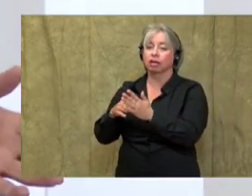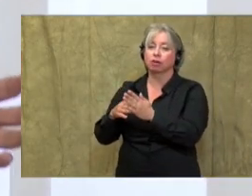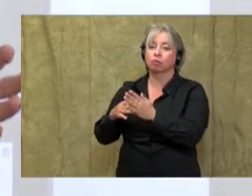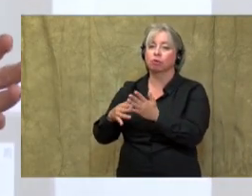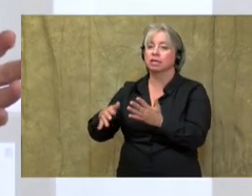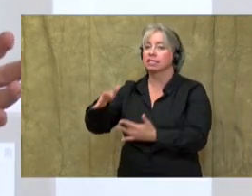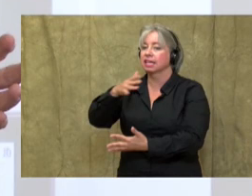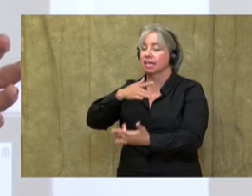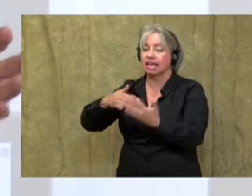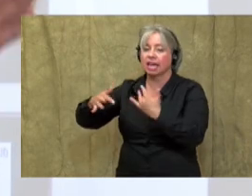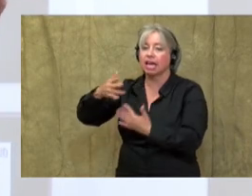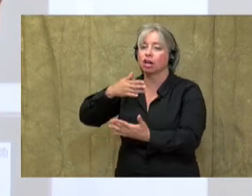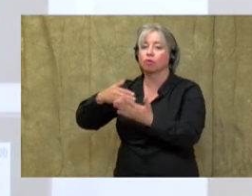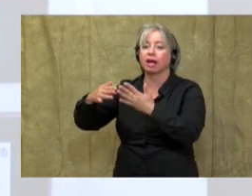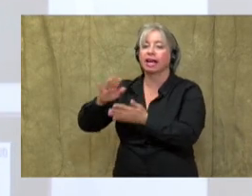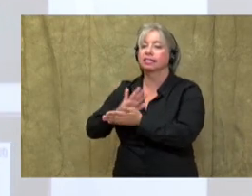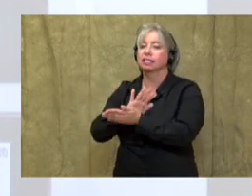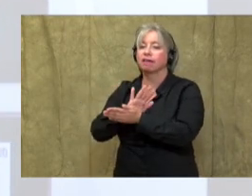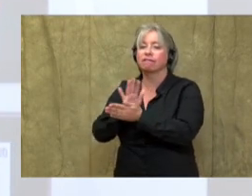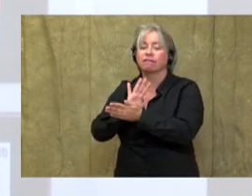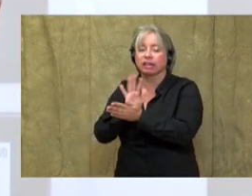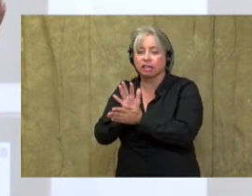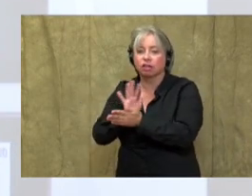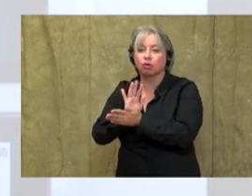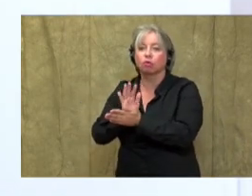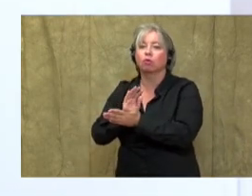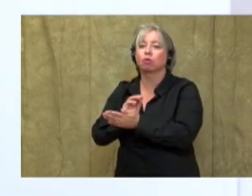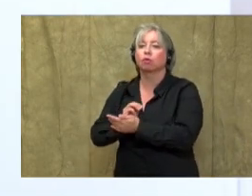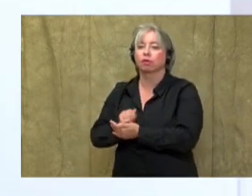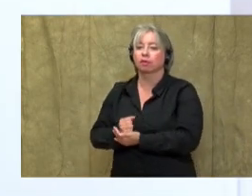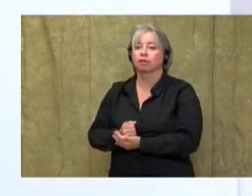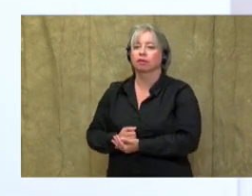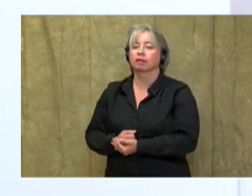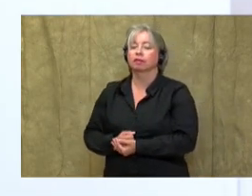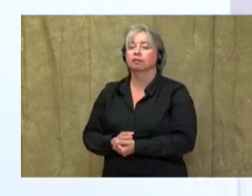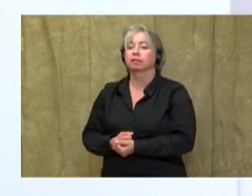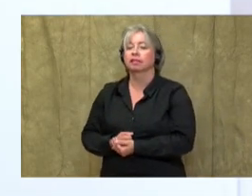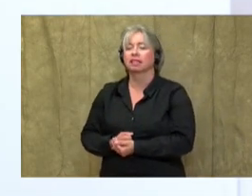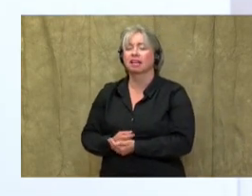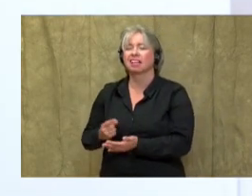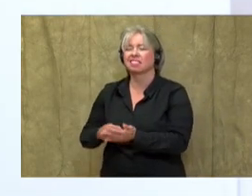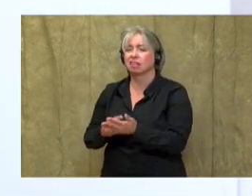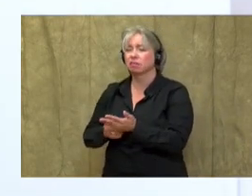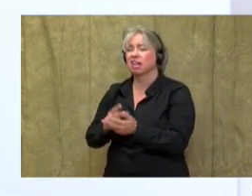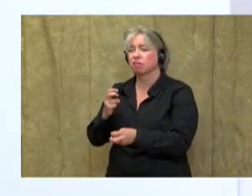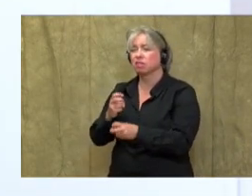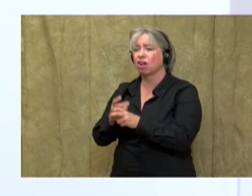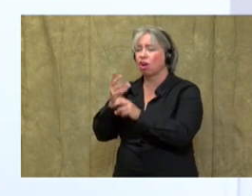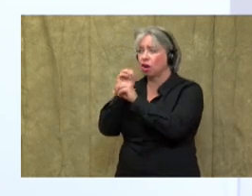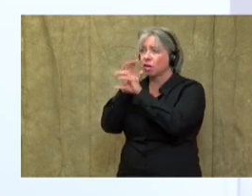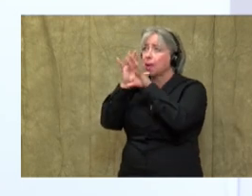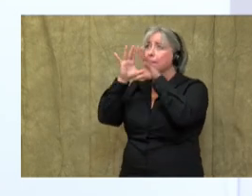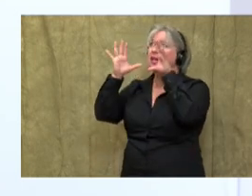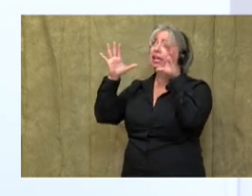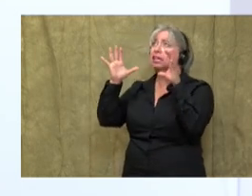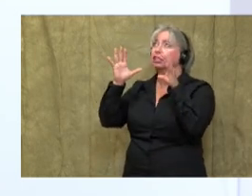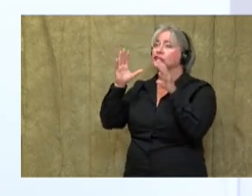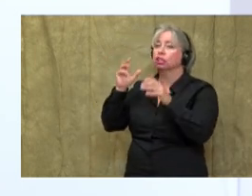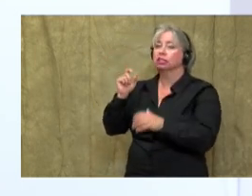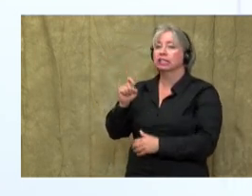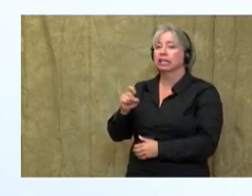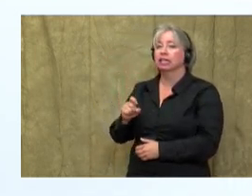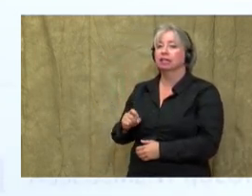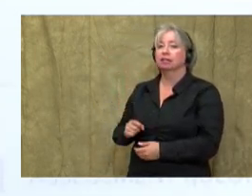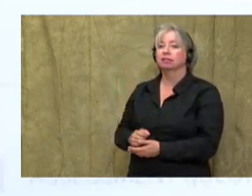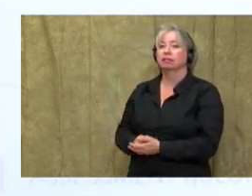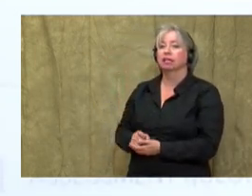great way to show concepts that are hard for us to picture. But I need to change my